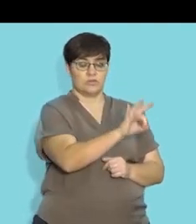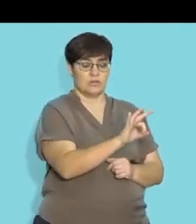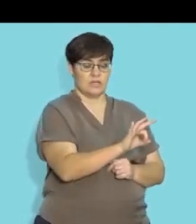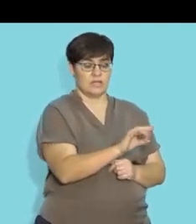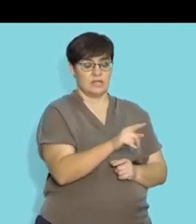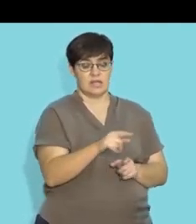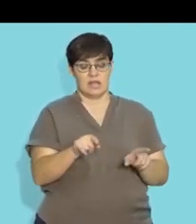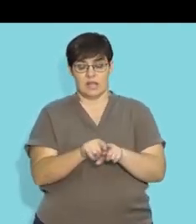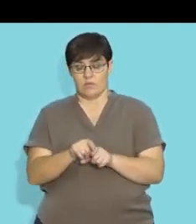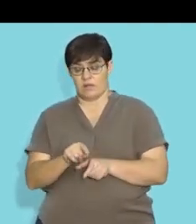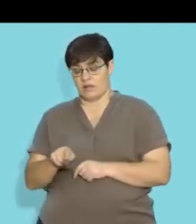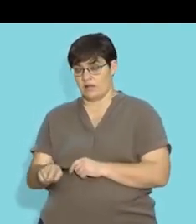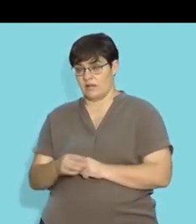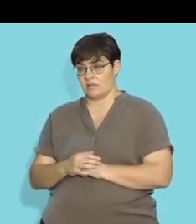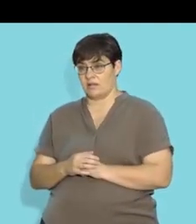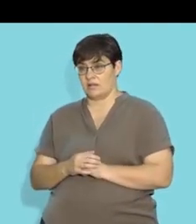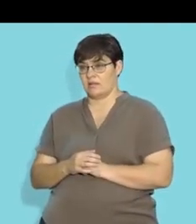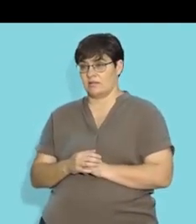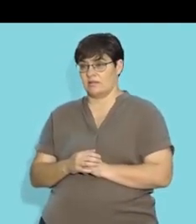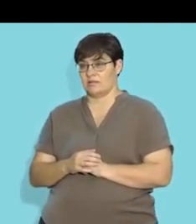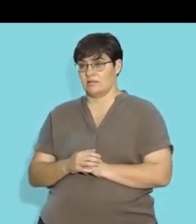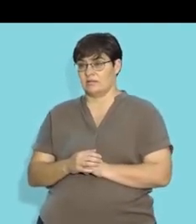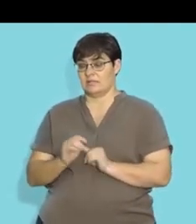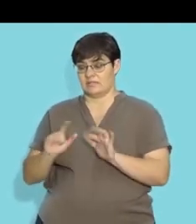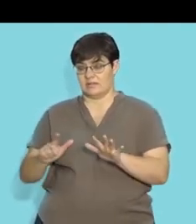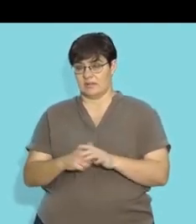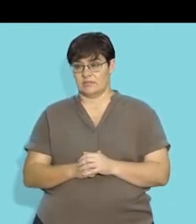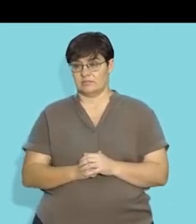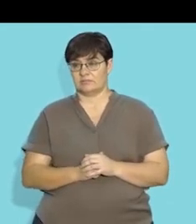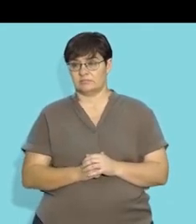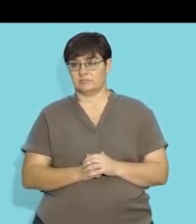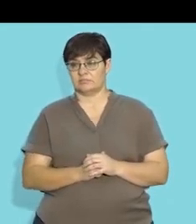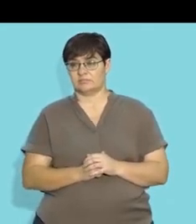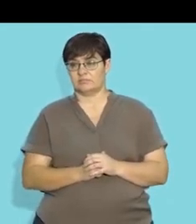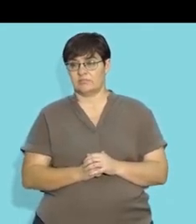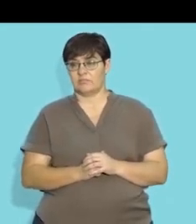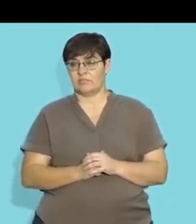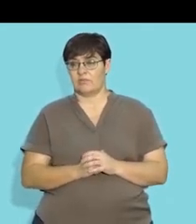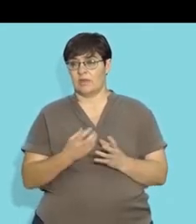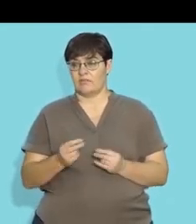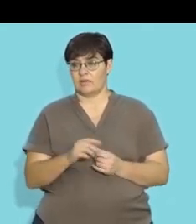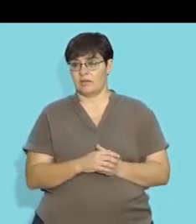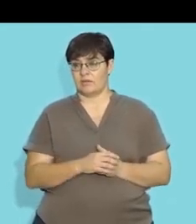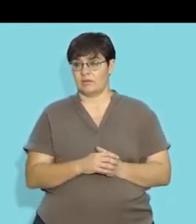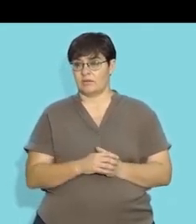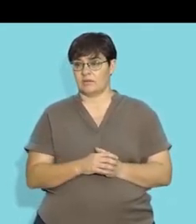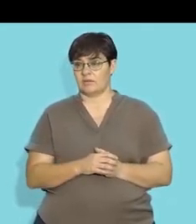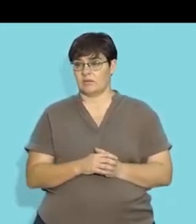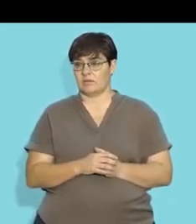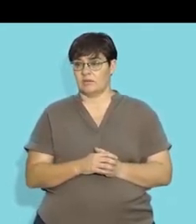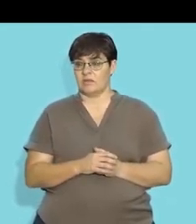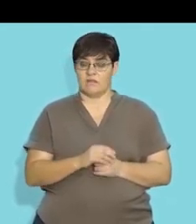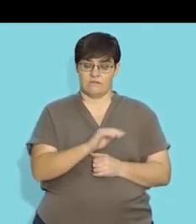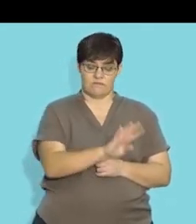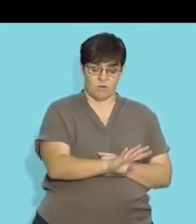3 goes with what? With equal. 3 goes with 7 equal. Then what do we have? 4 goes with